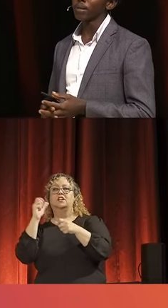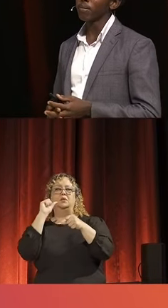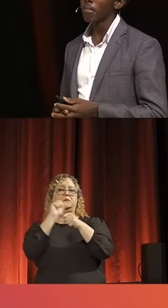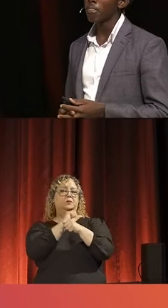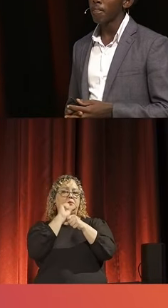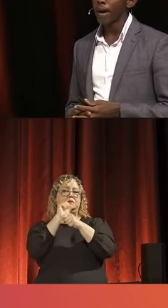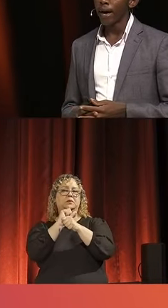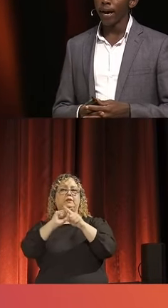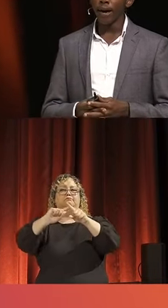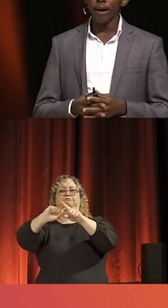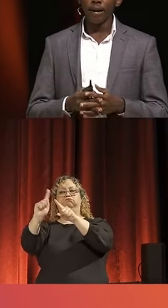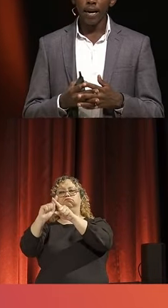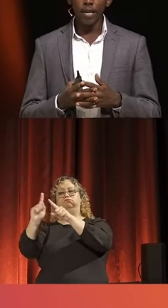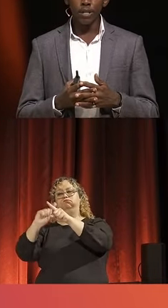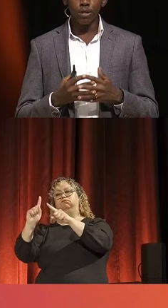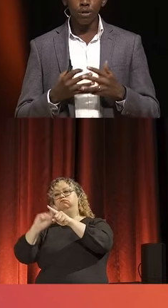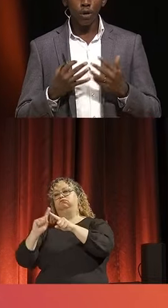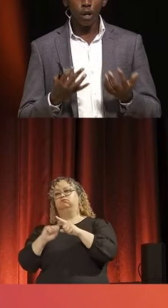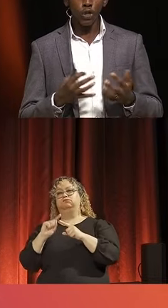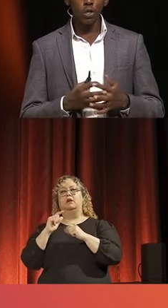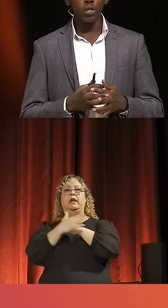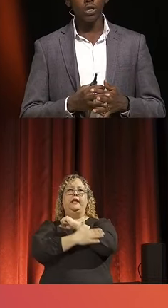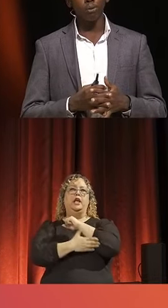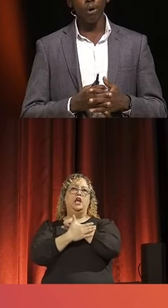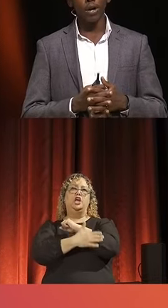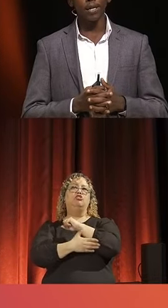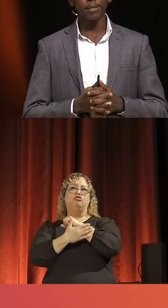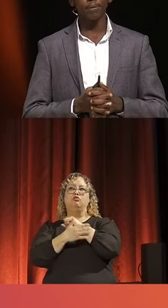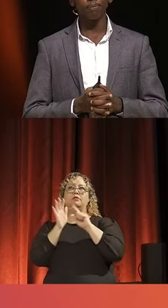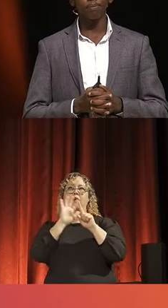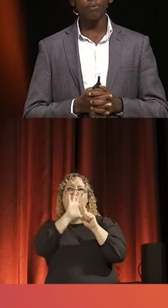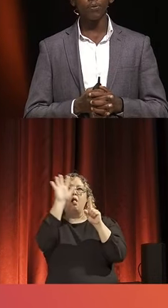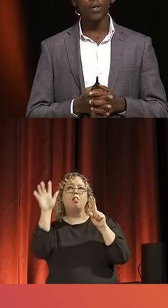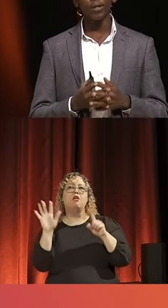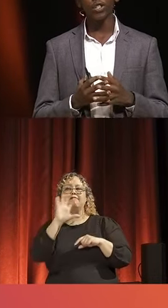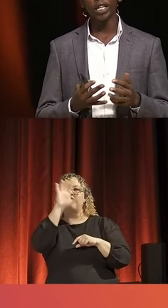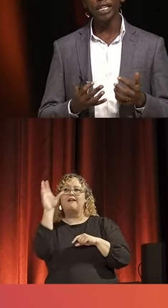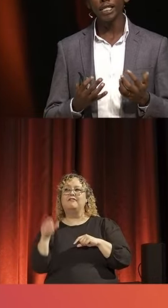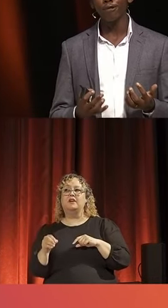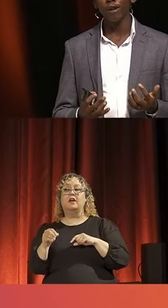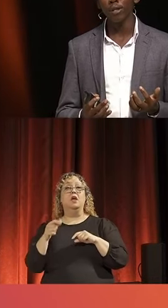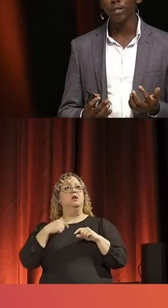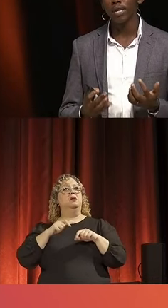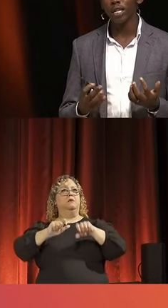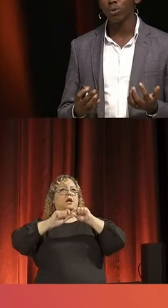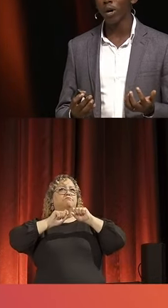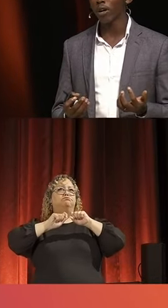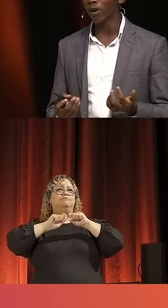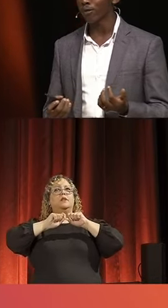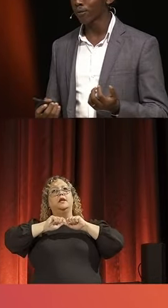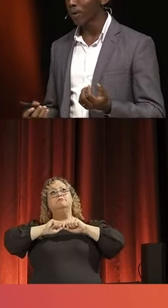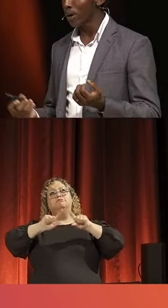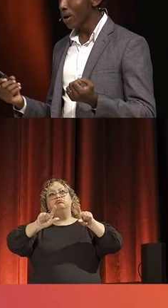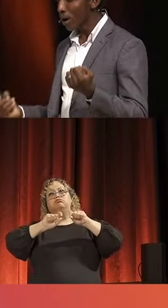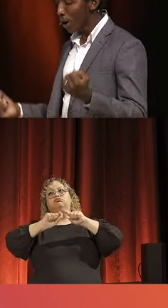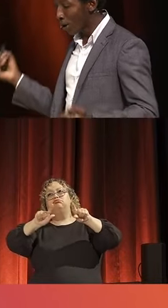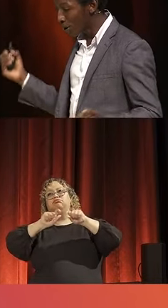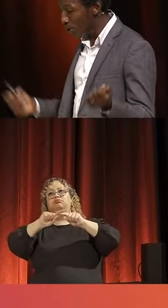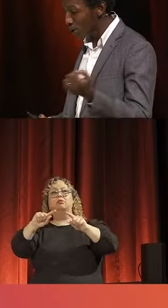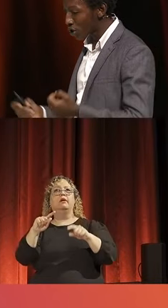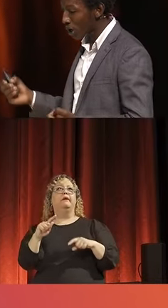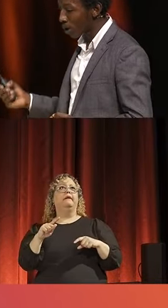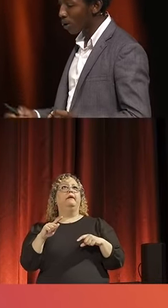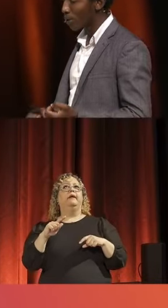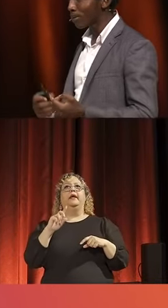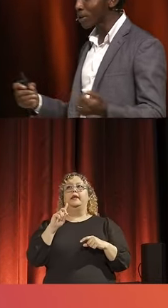countries and launching digital products. The journey has felt as one of going